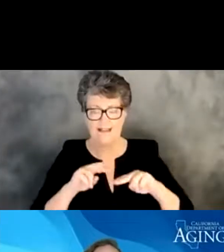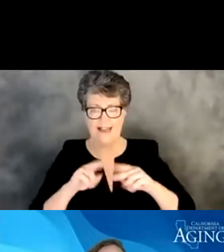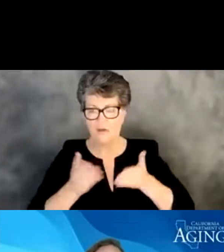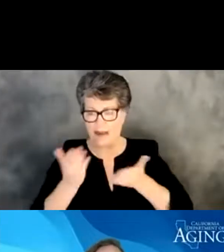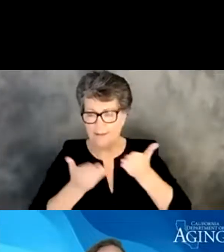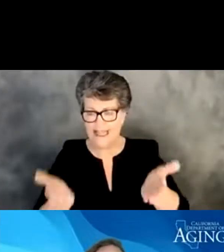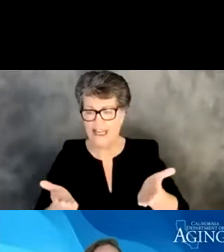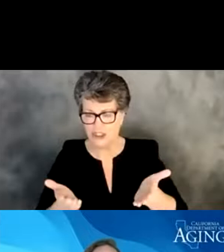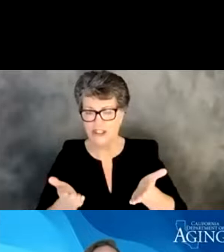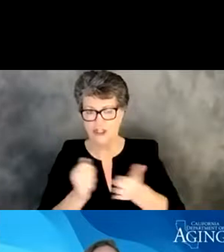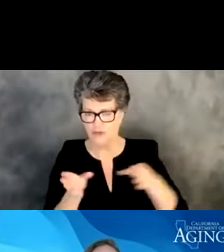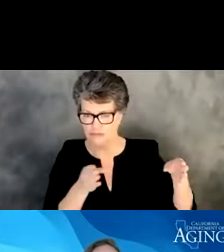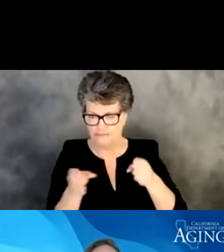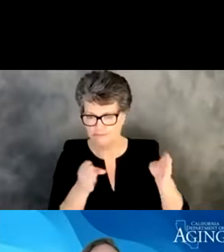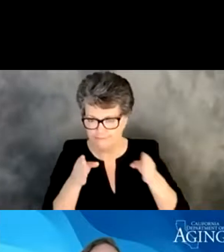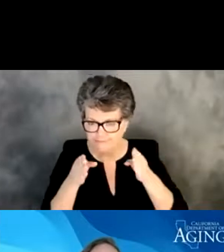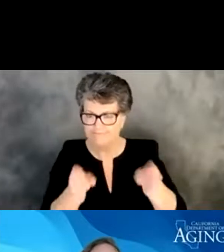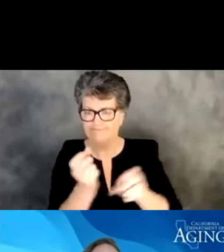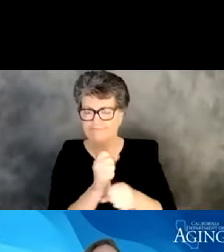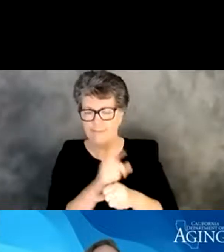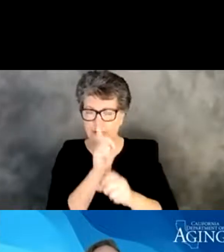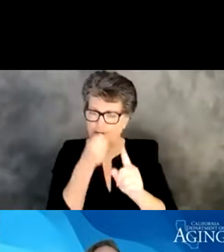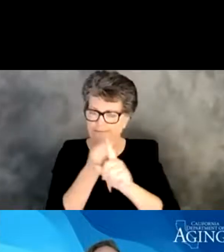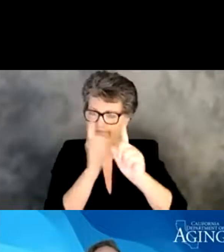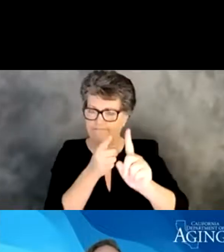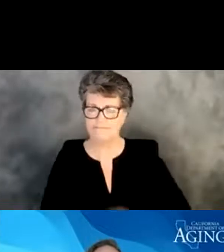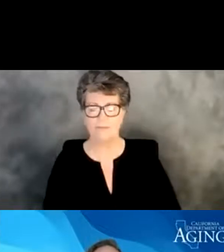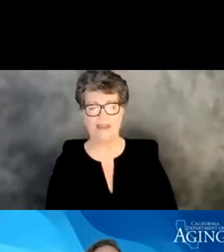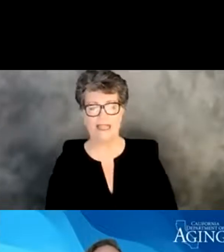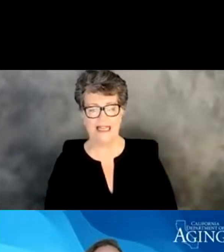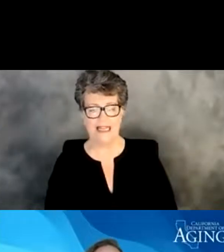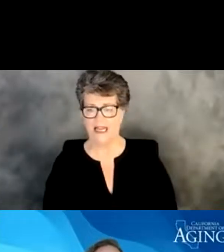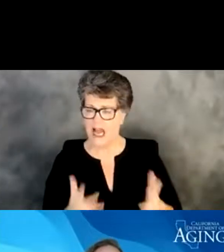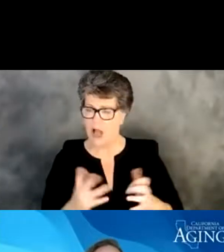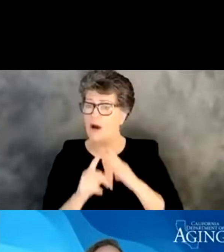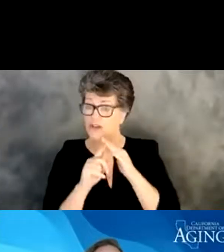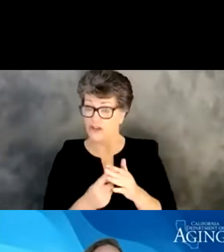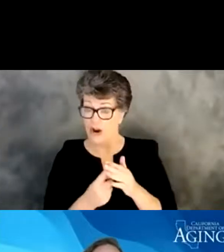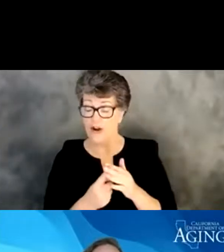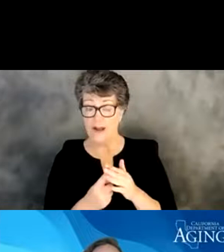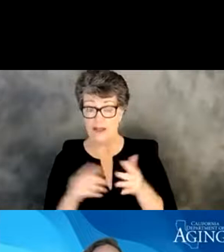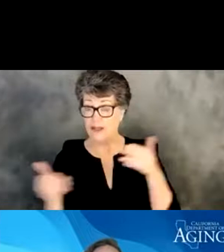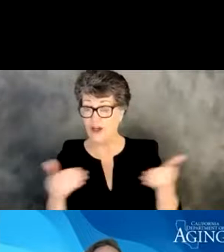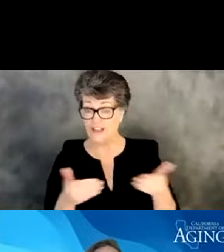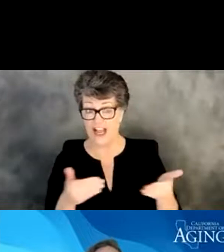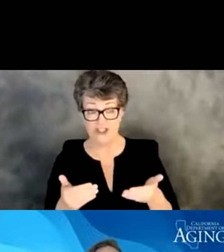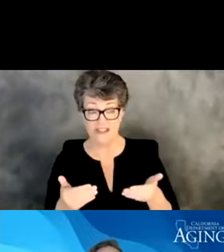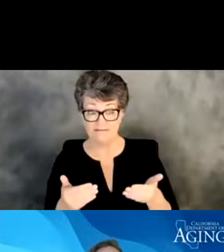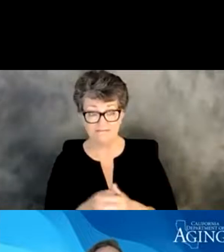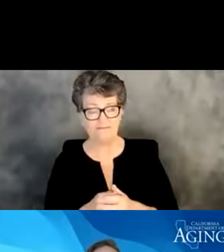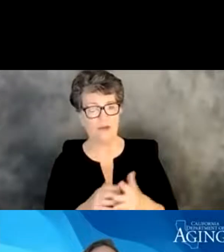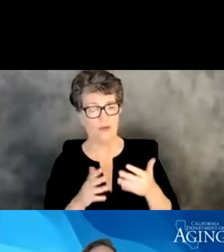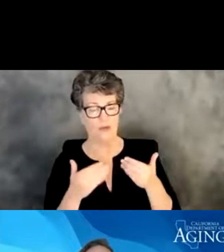course, correct the course, and make sure we hit our mark. I want to start by doing introductions. Quite simply, we've